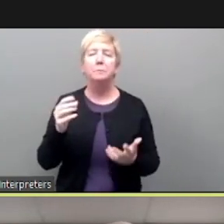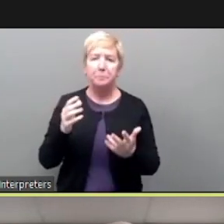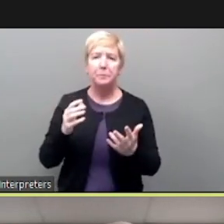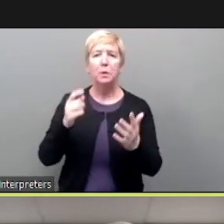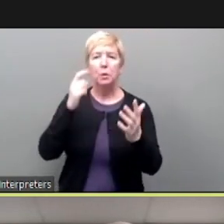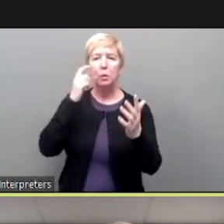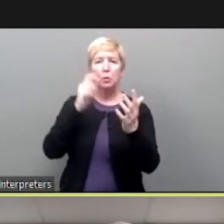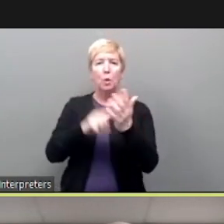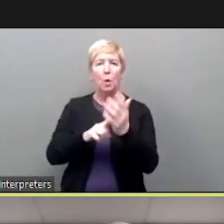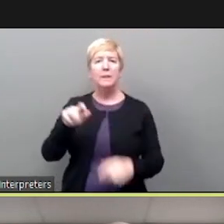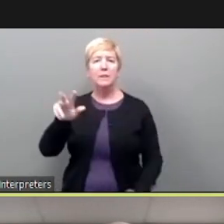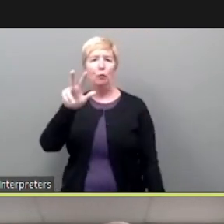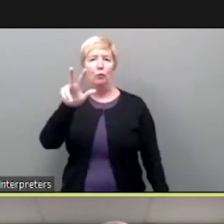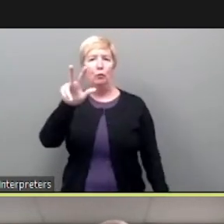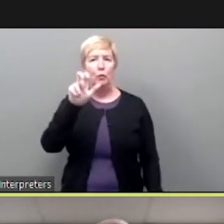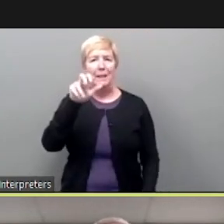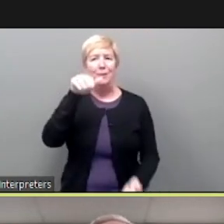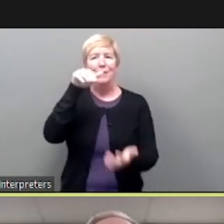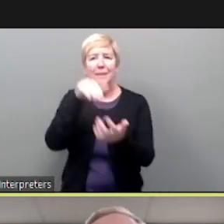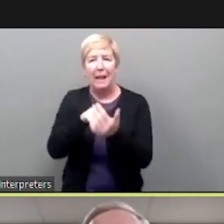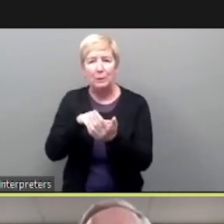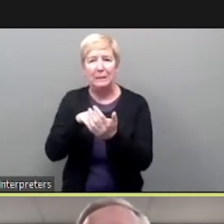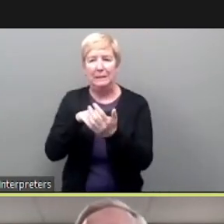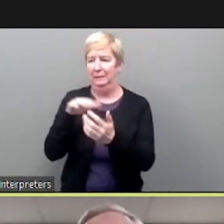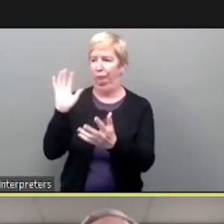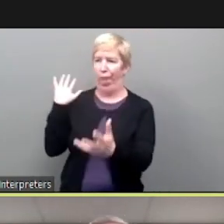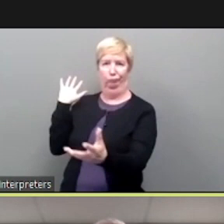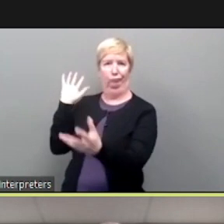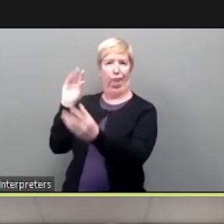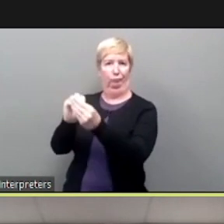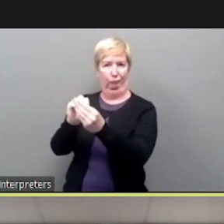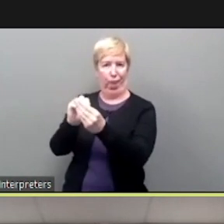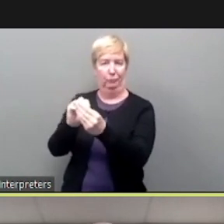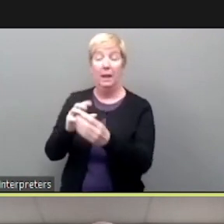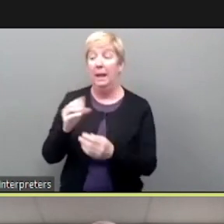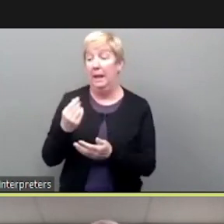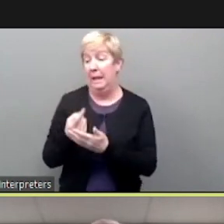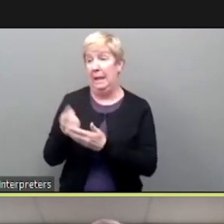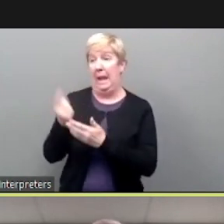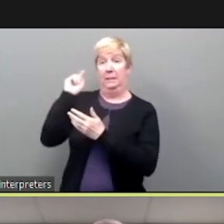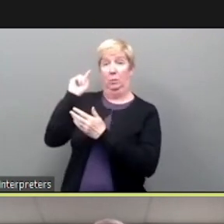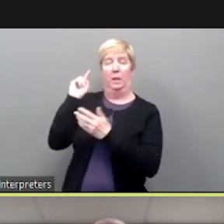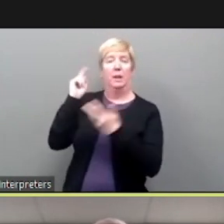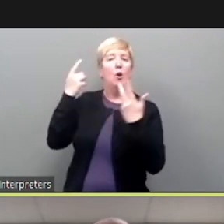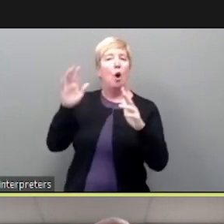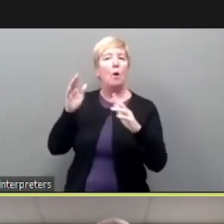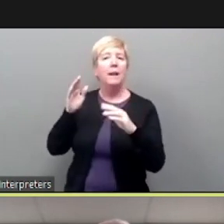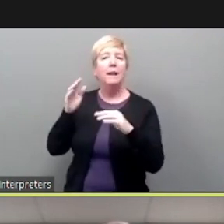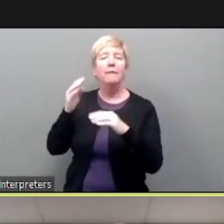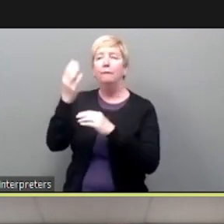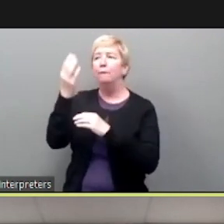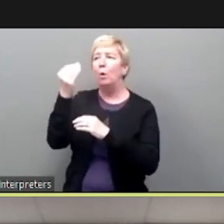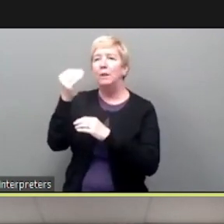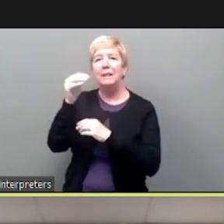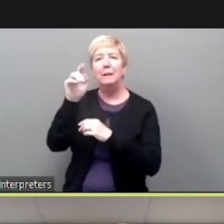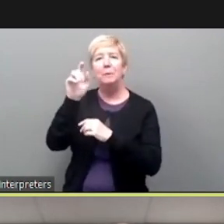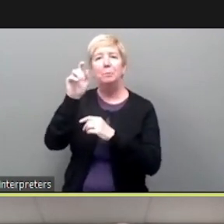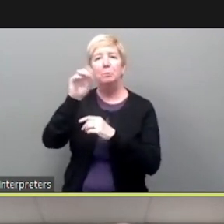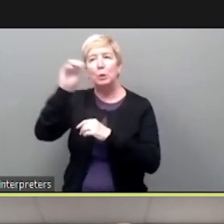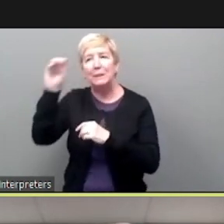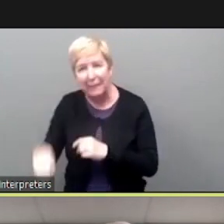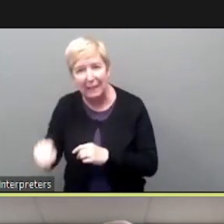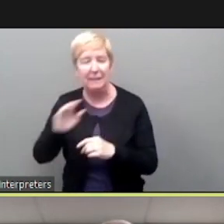the 300,000 case mark, and last week we passed the 14% of our population having had